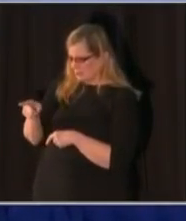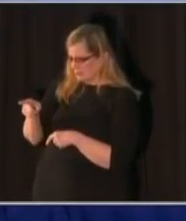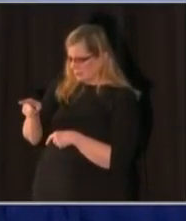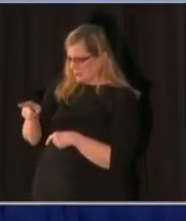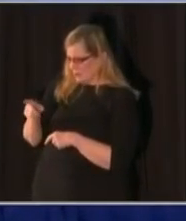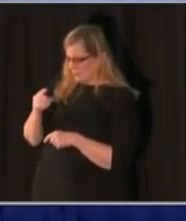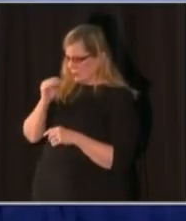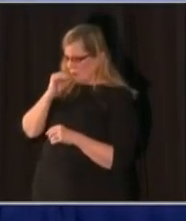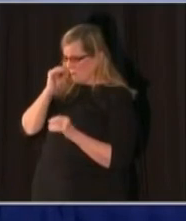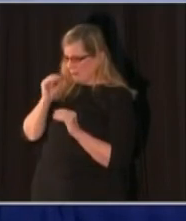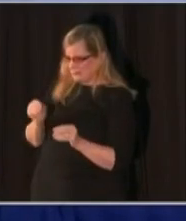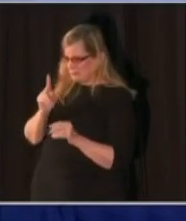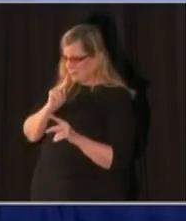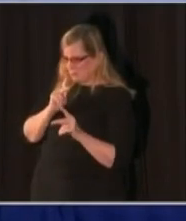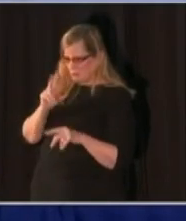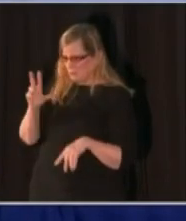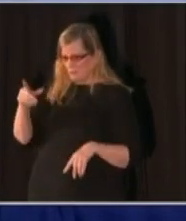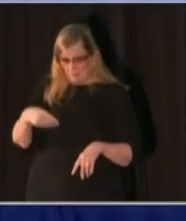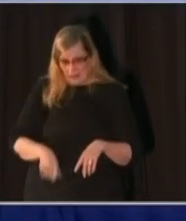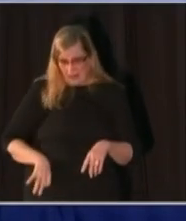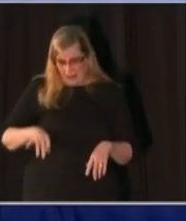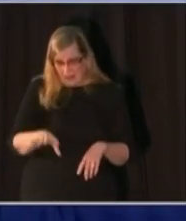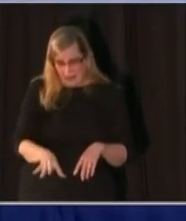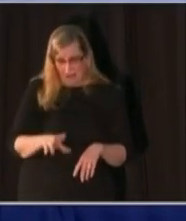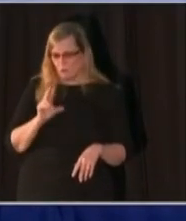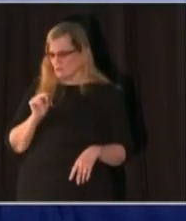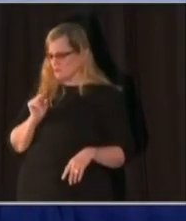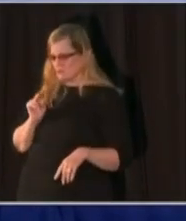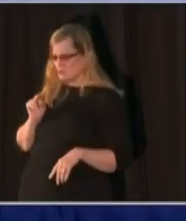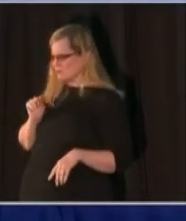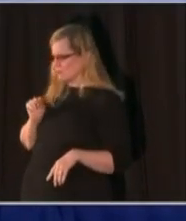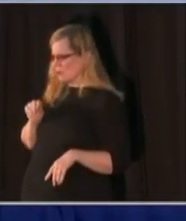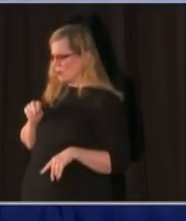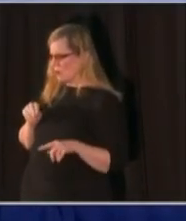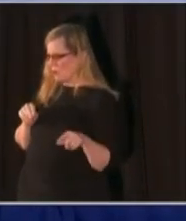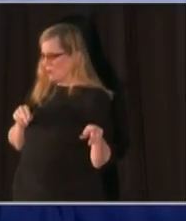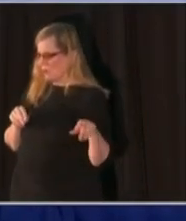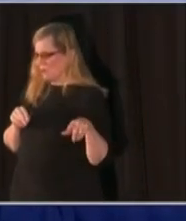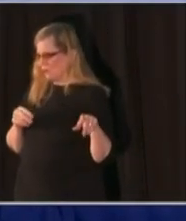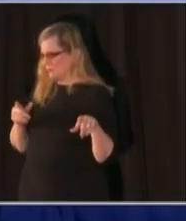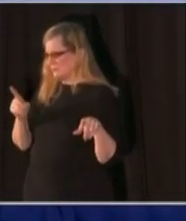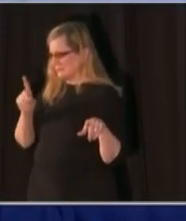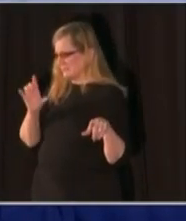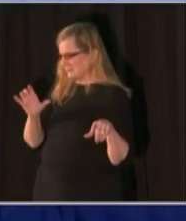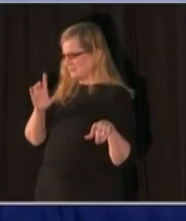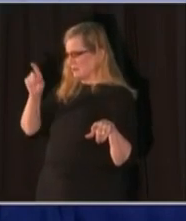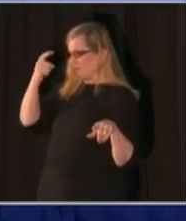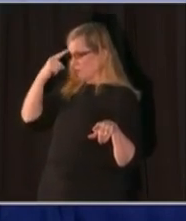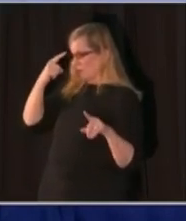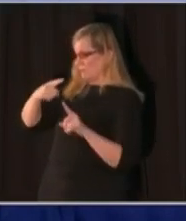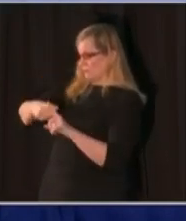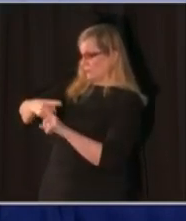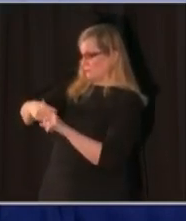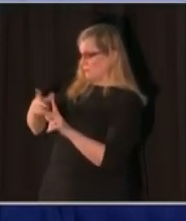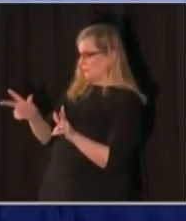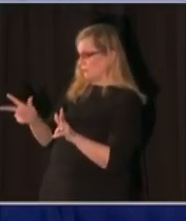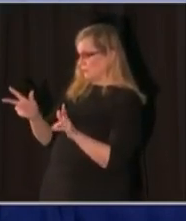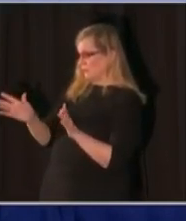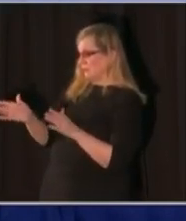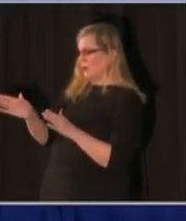no. Like you've taken over three hotels? We have rented three hotels, yes, if you want to call it that. For how long? We've procured